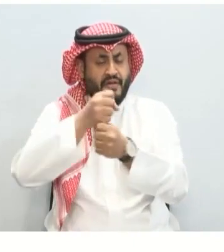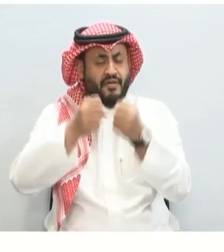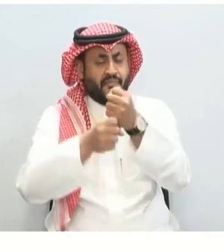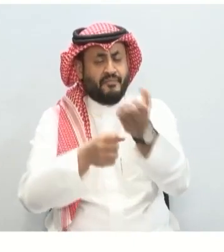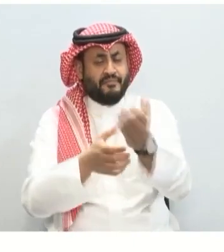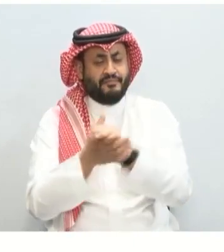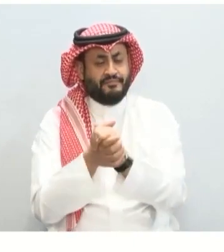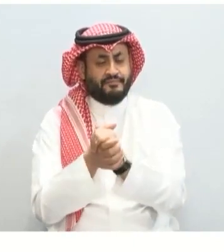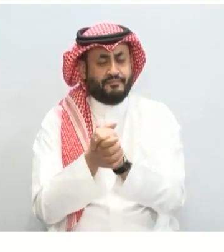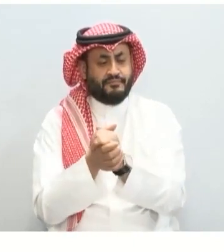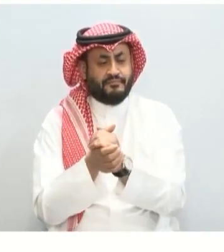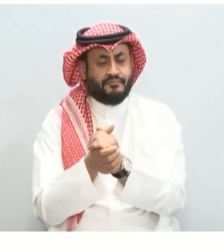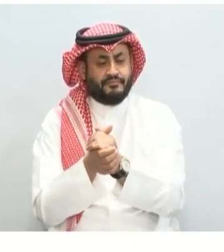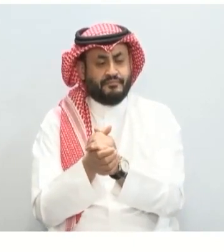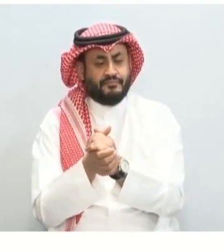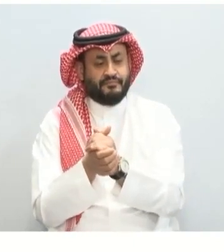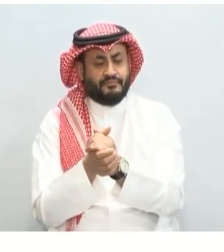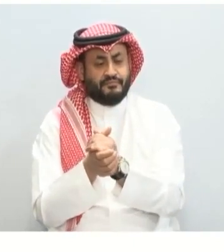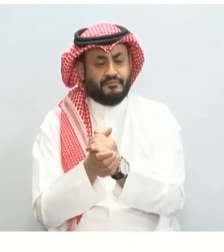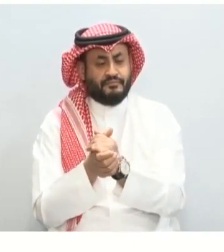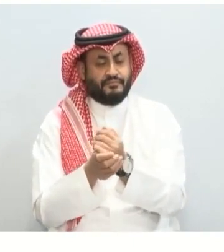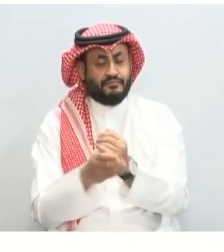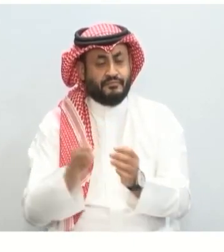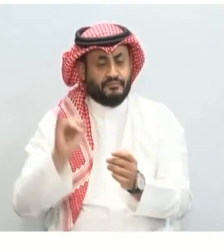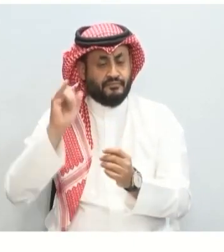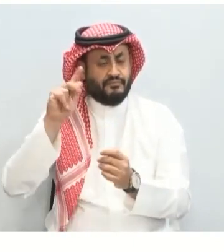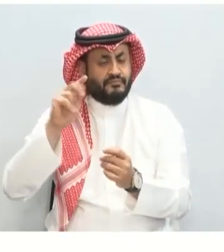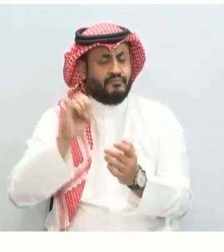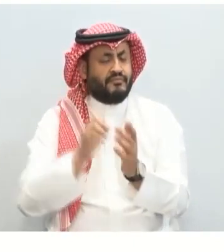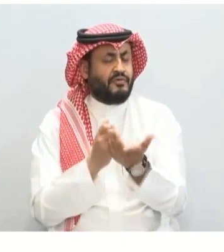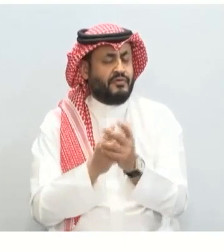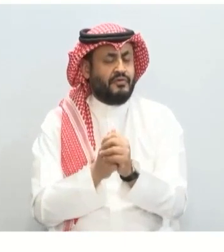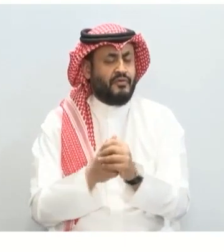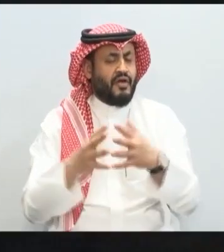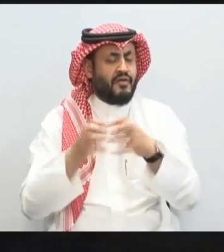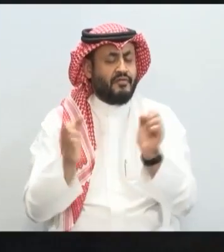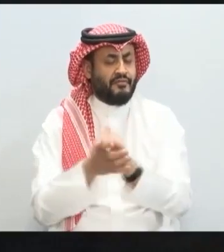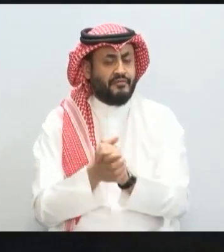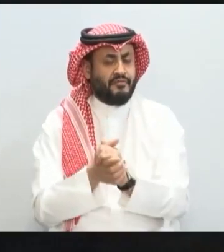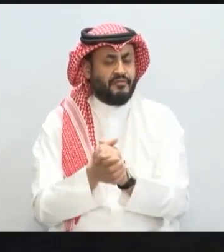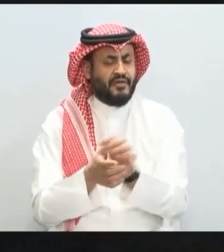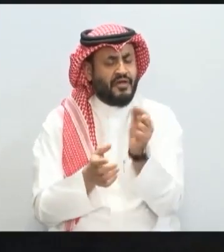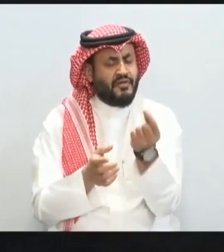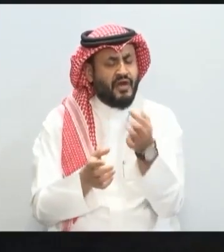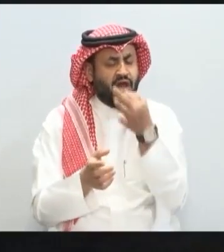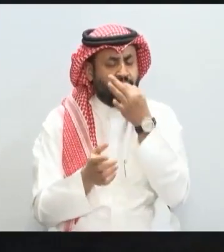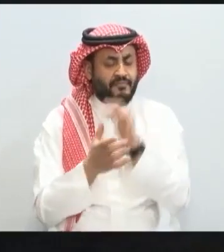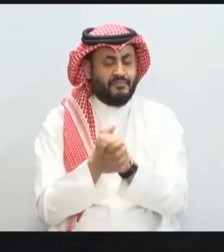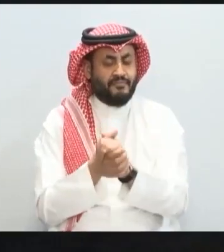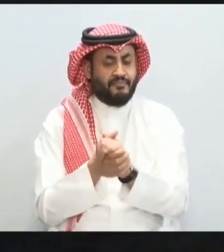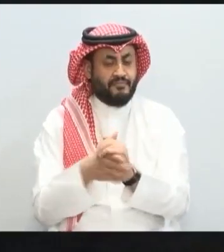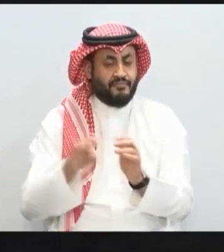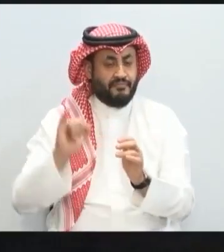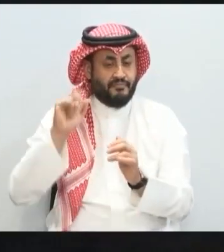a noun can mean a small amount of food. When you say, I just want a bite, the word bite, you know, the